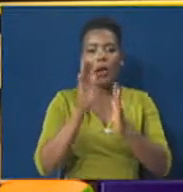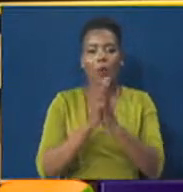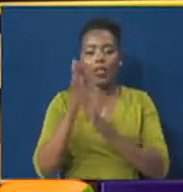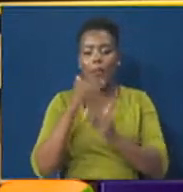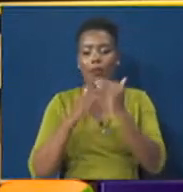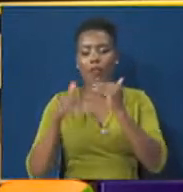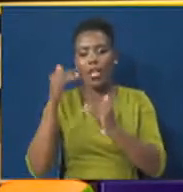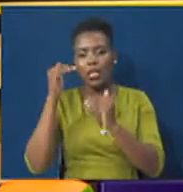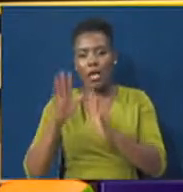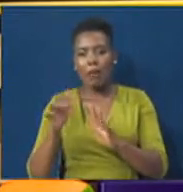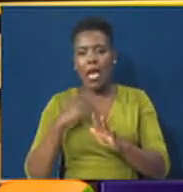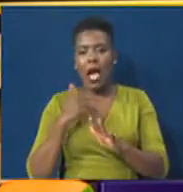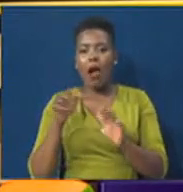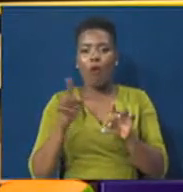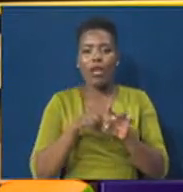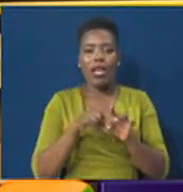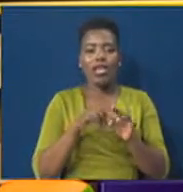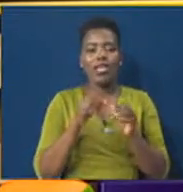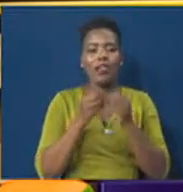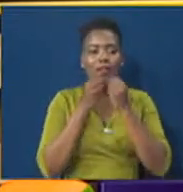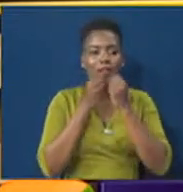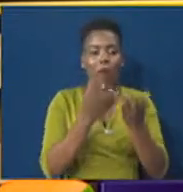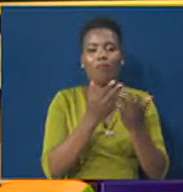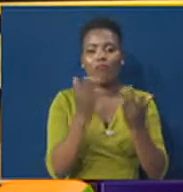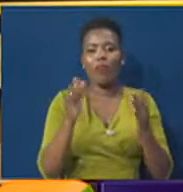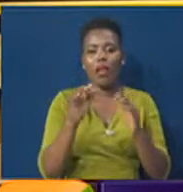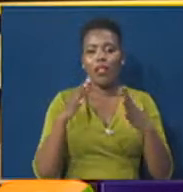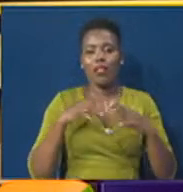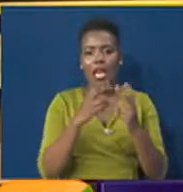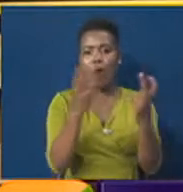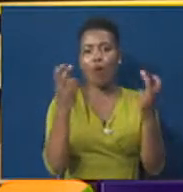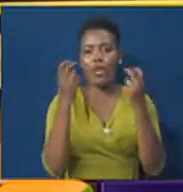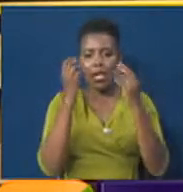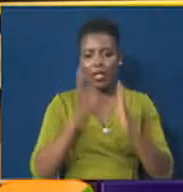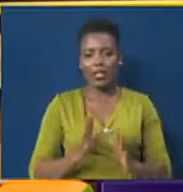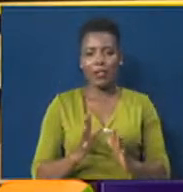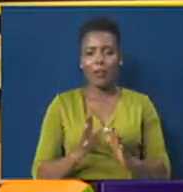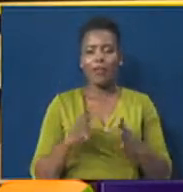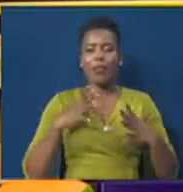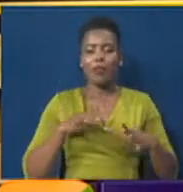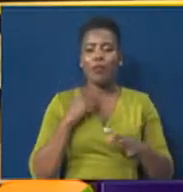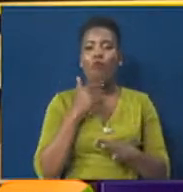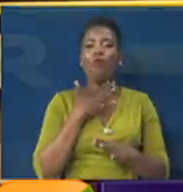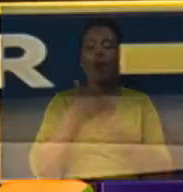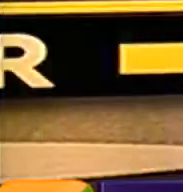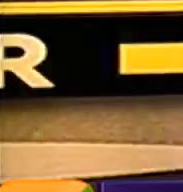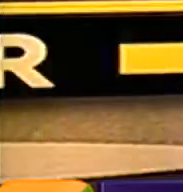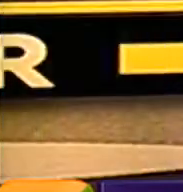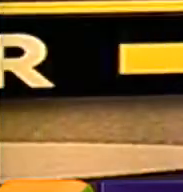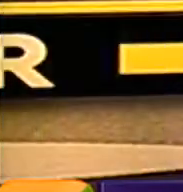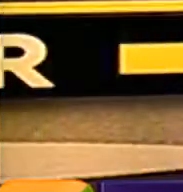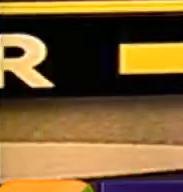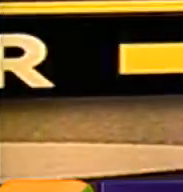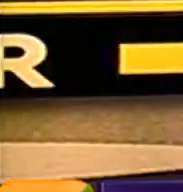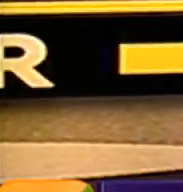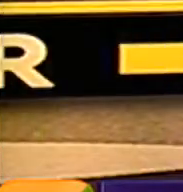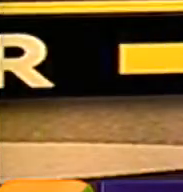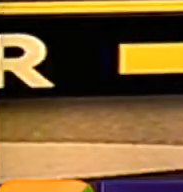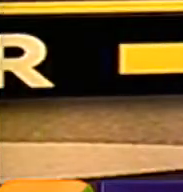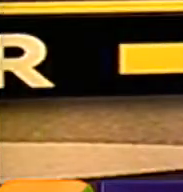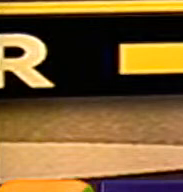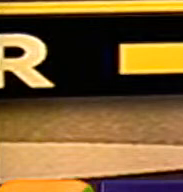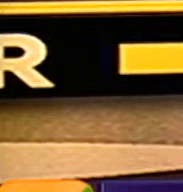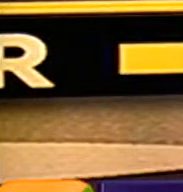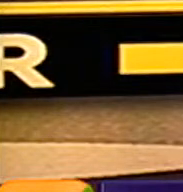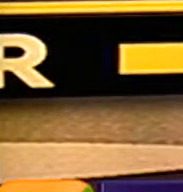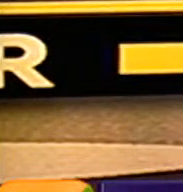remind the audience that even those who may not be in need of housing have to contribute to this